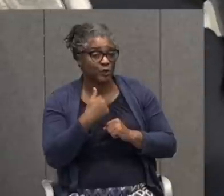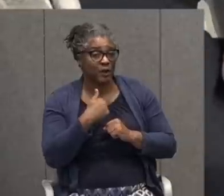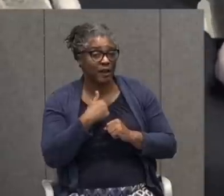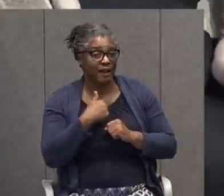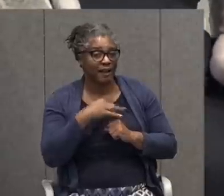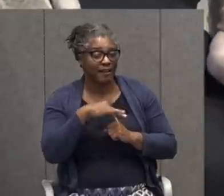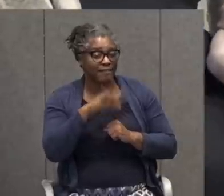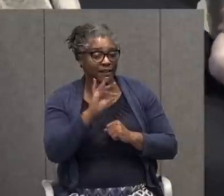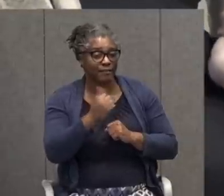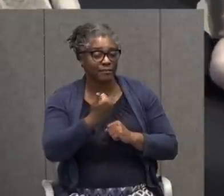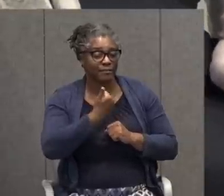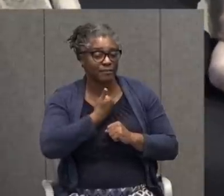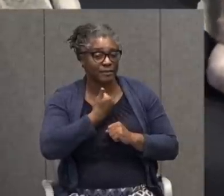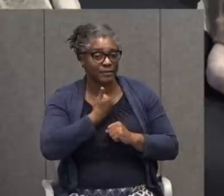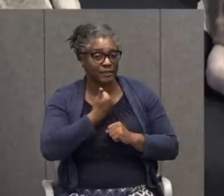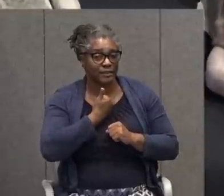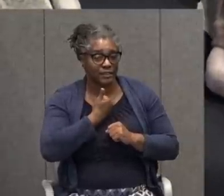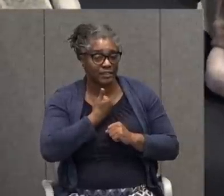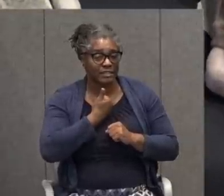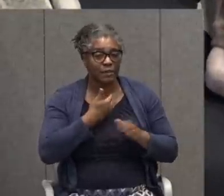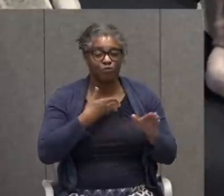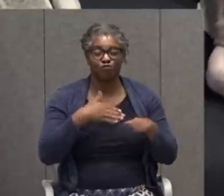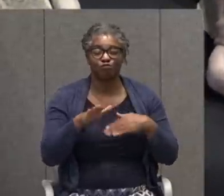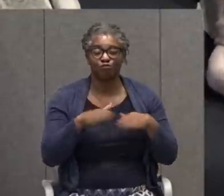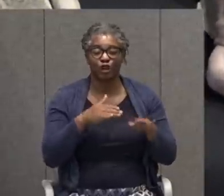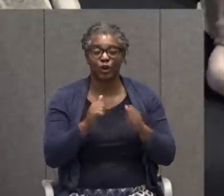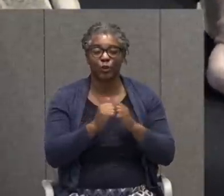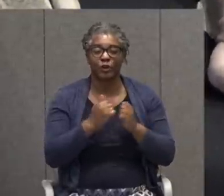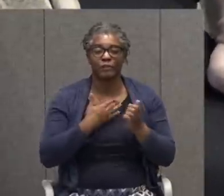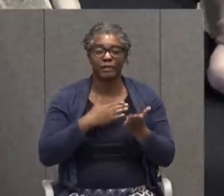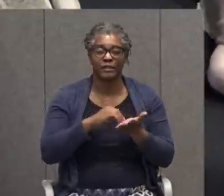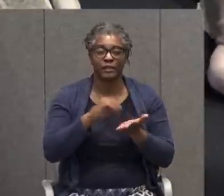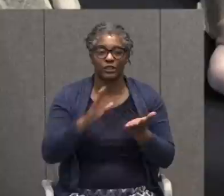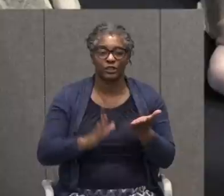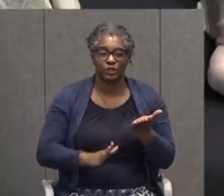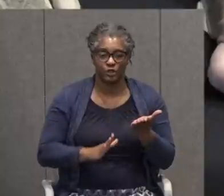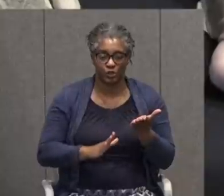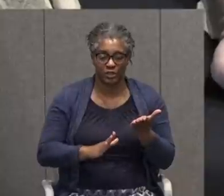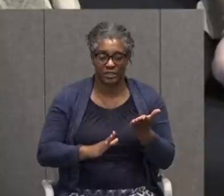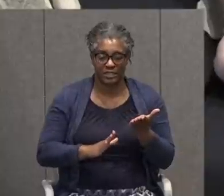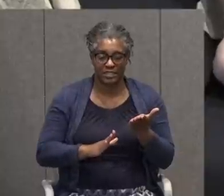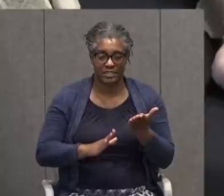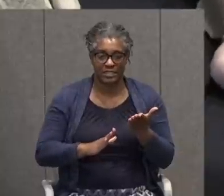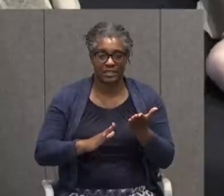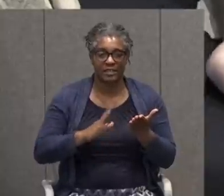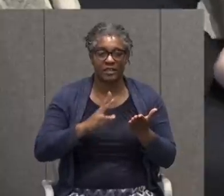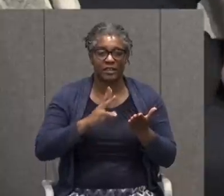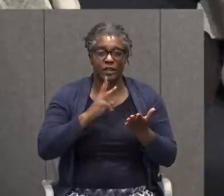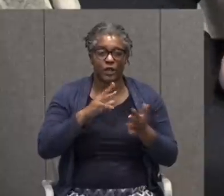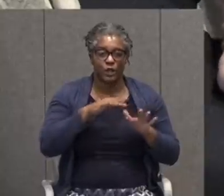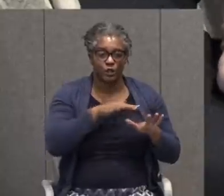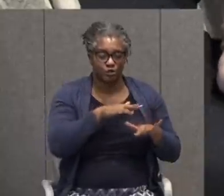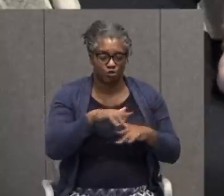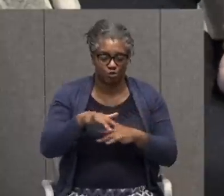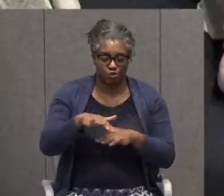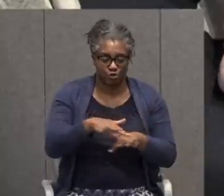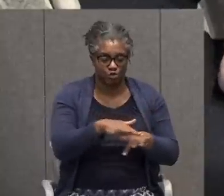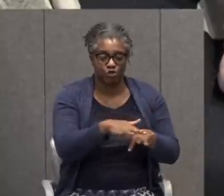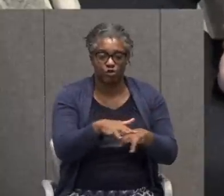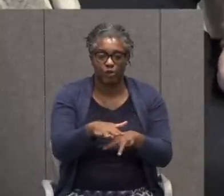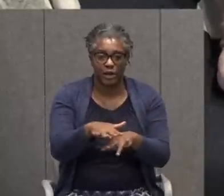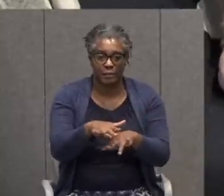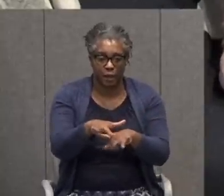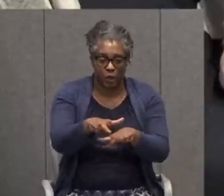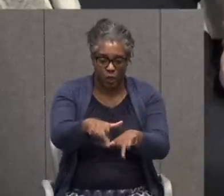was walking in with my students in a stream bed. And we had been walking